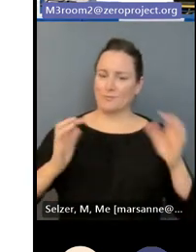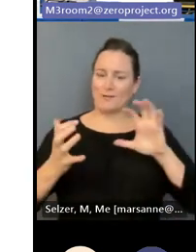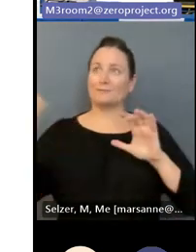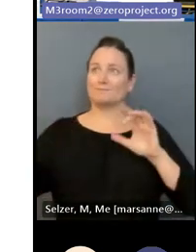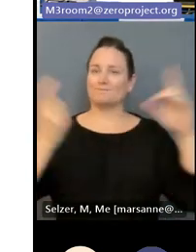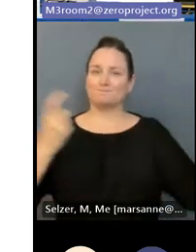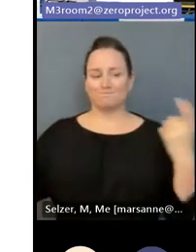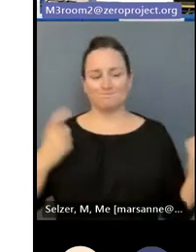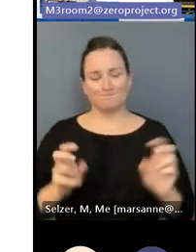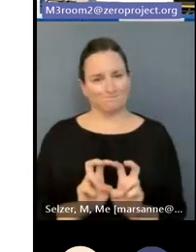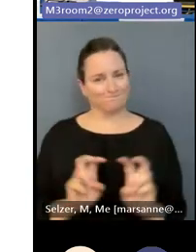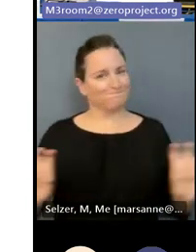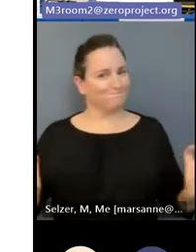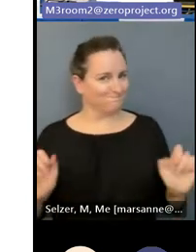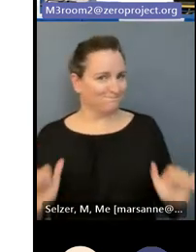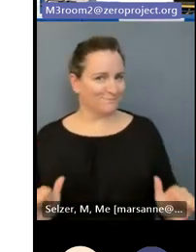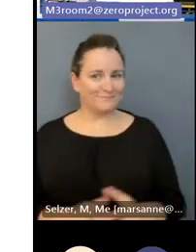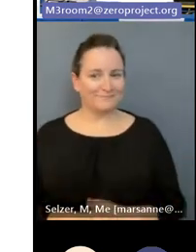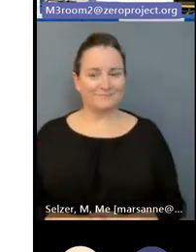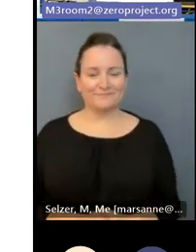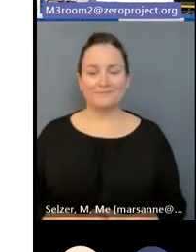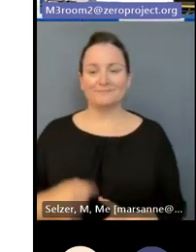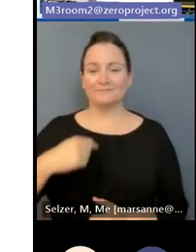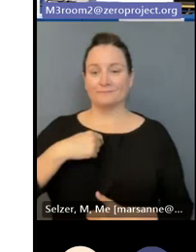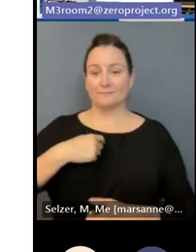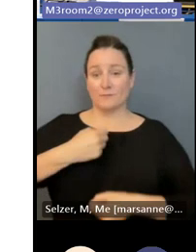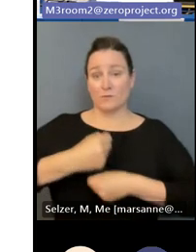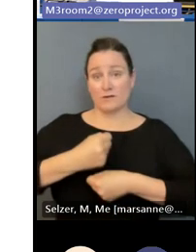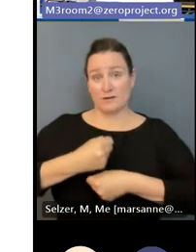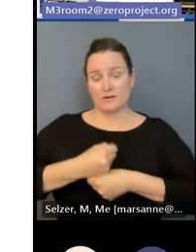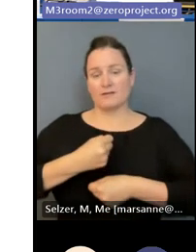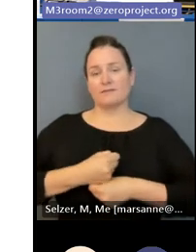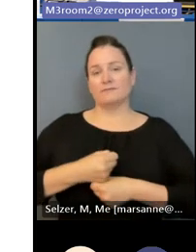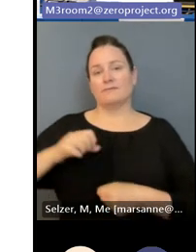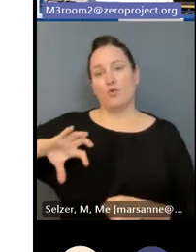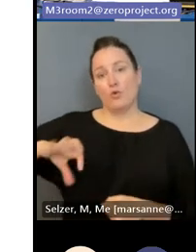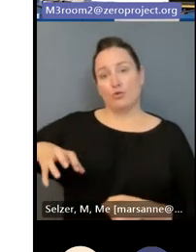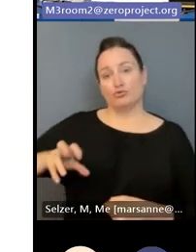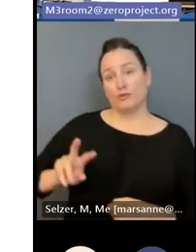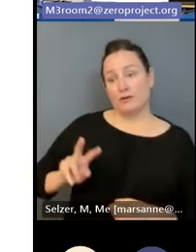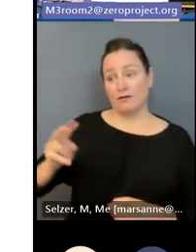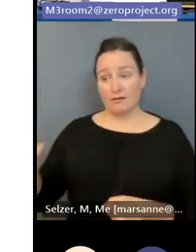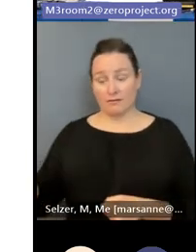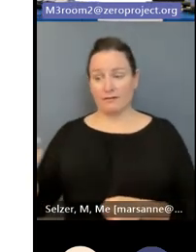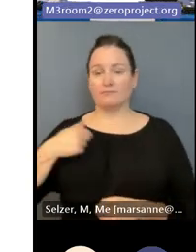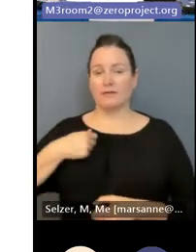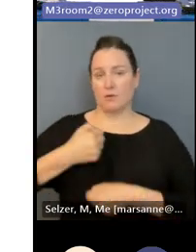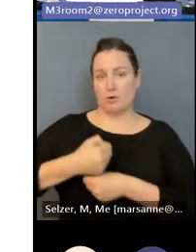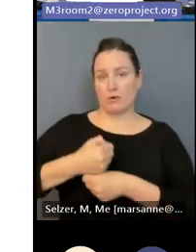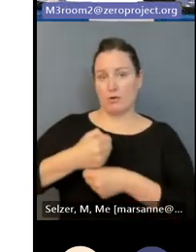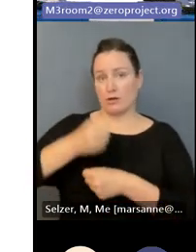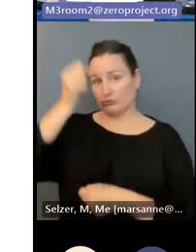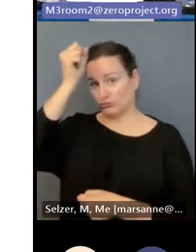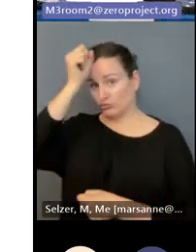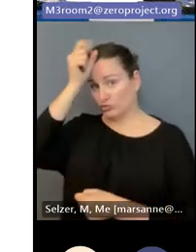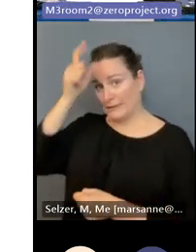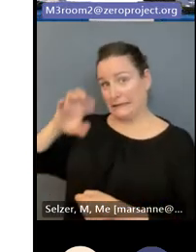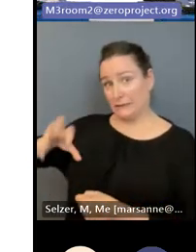I'm personally also working for another country, where I'm working in Germany, but I'm working for a project in